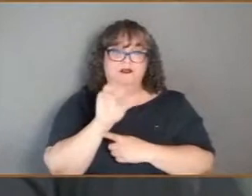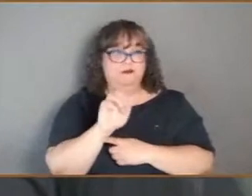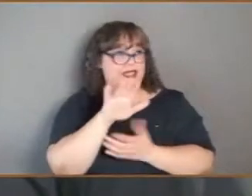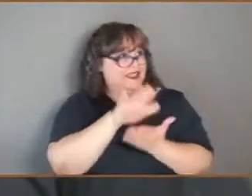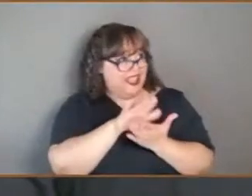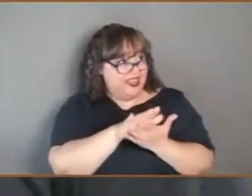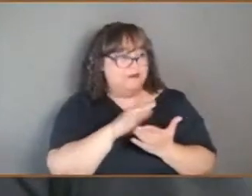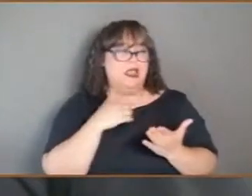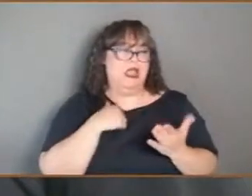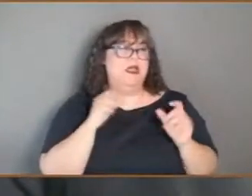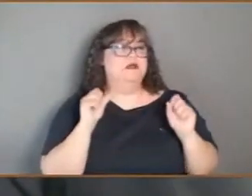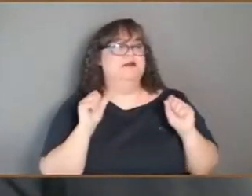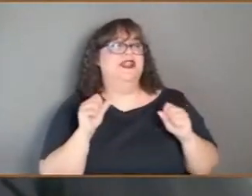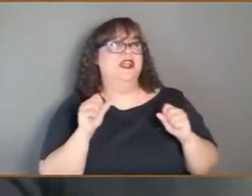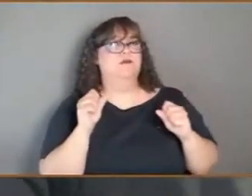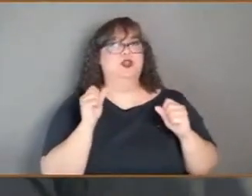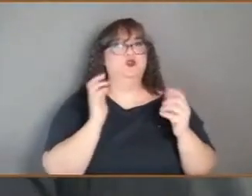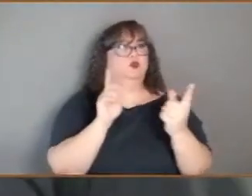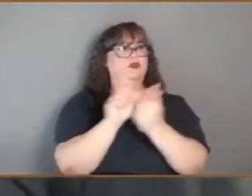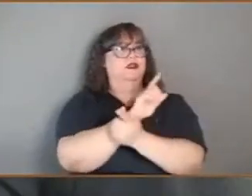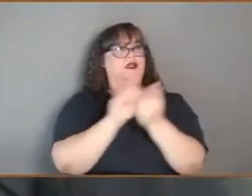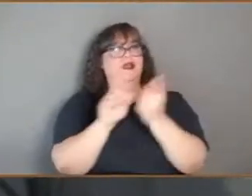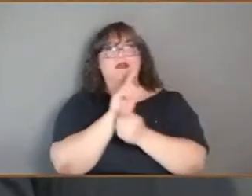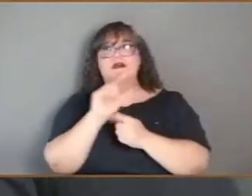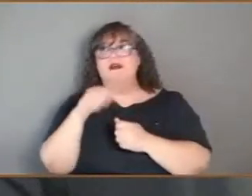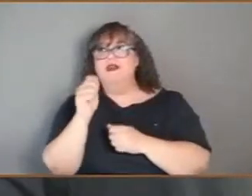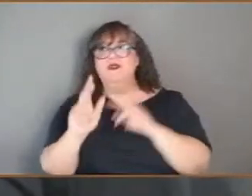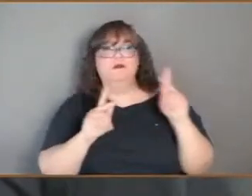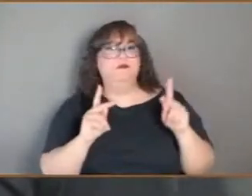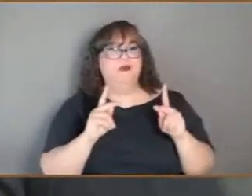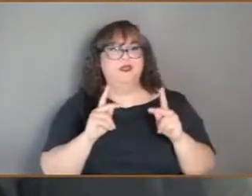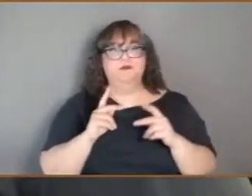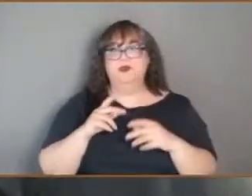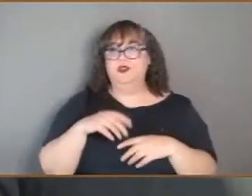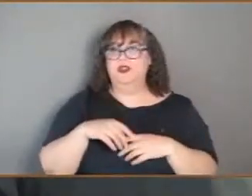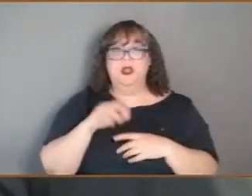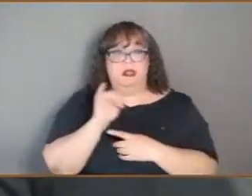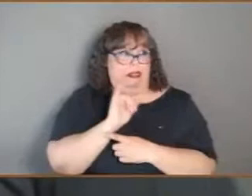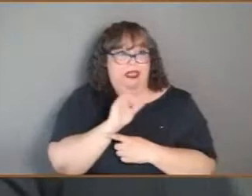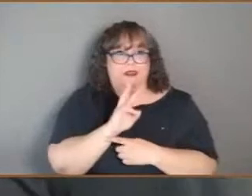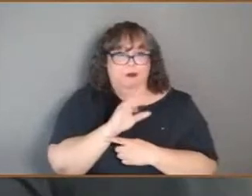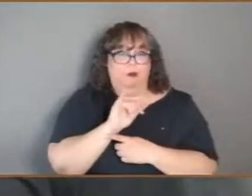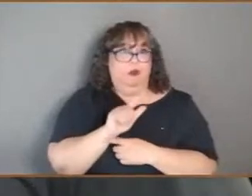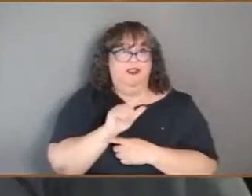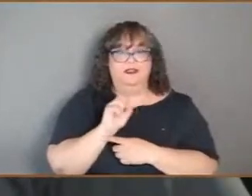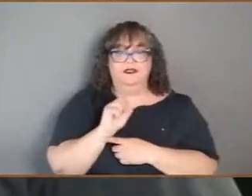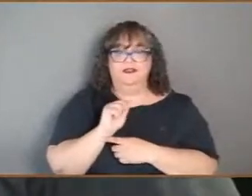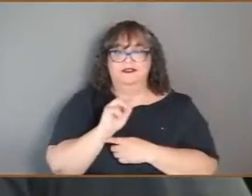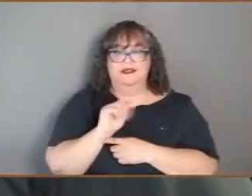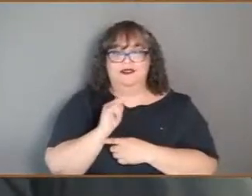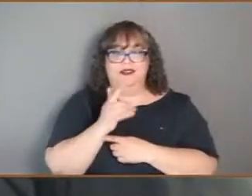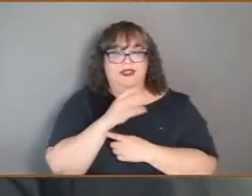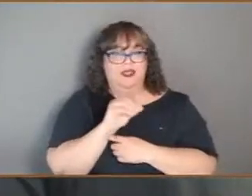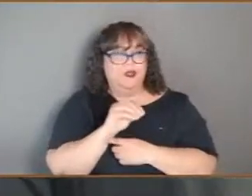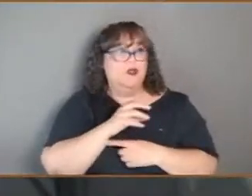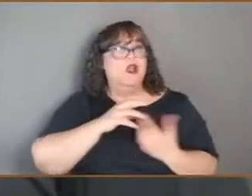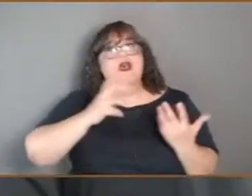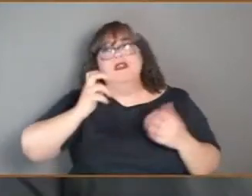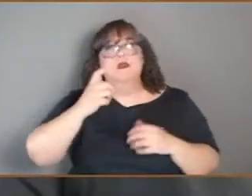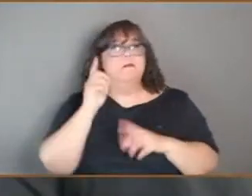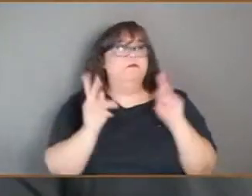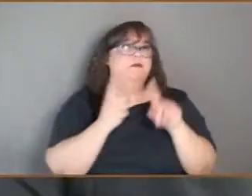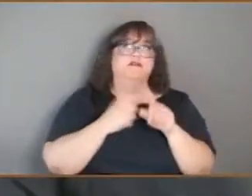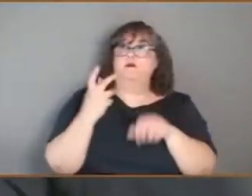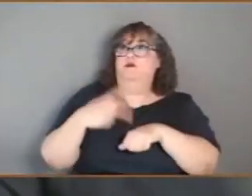to get to know a lot of people in space, such as Will Santiago and some amazing people that come from Puerto Rico and other countries. And I've